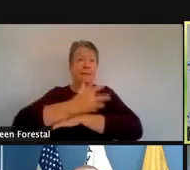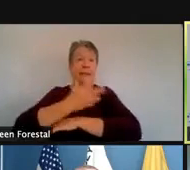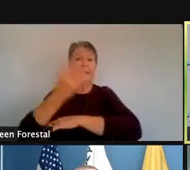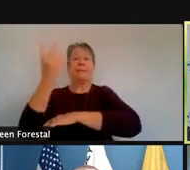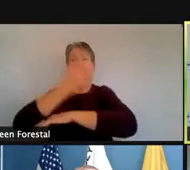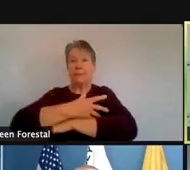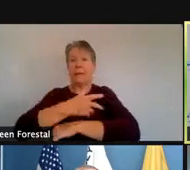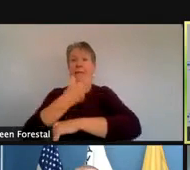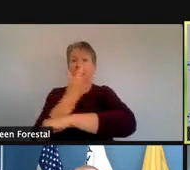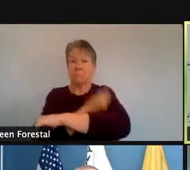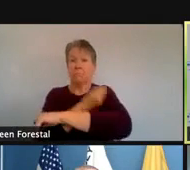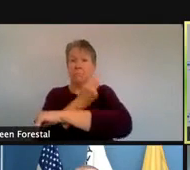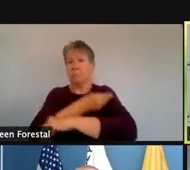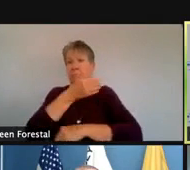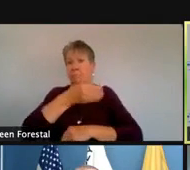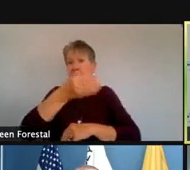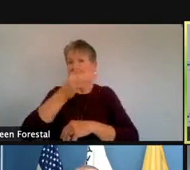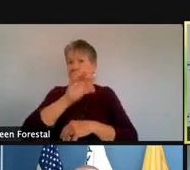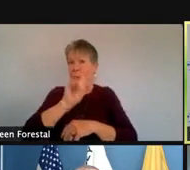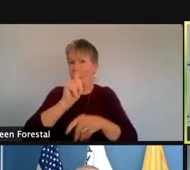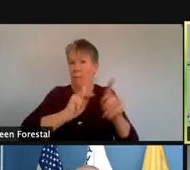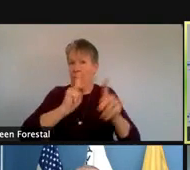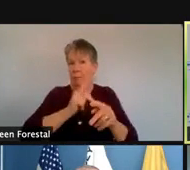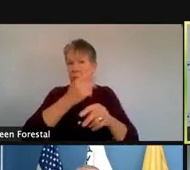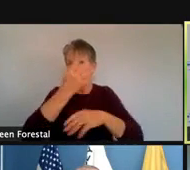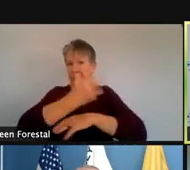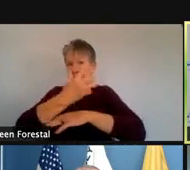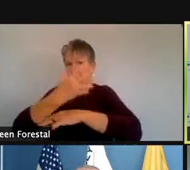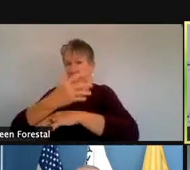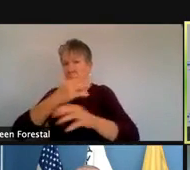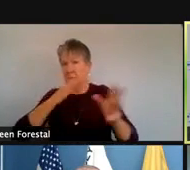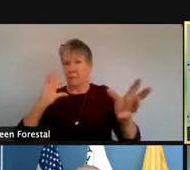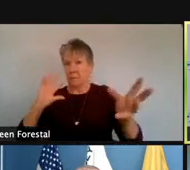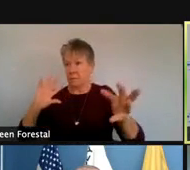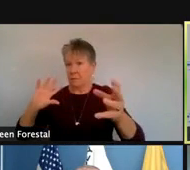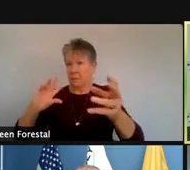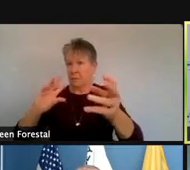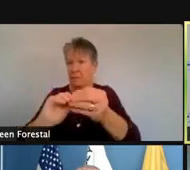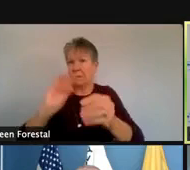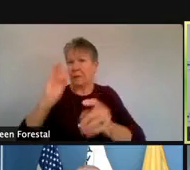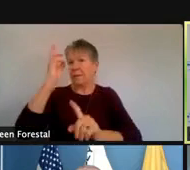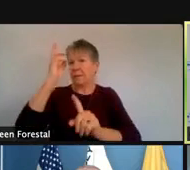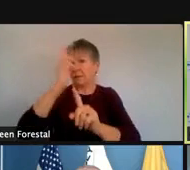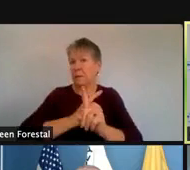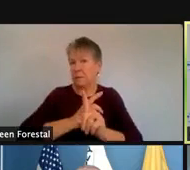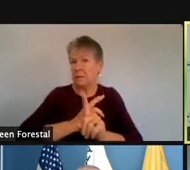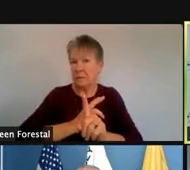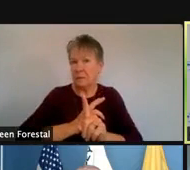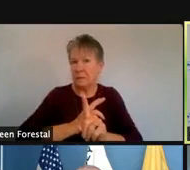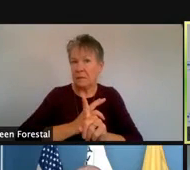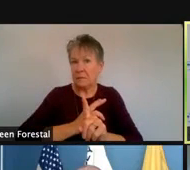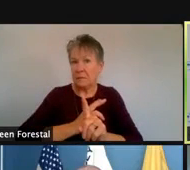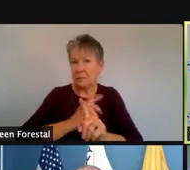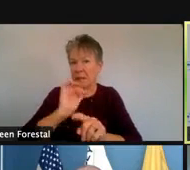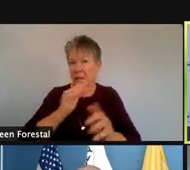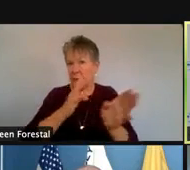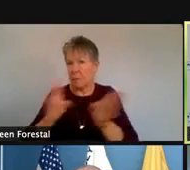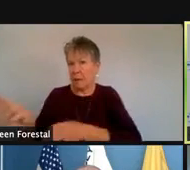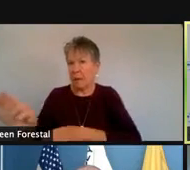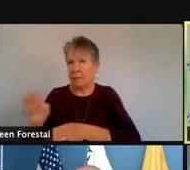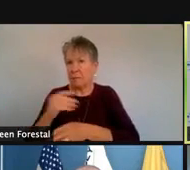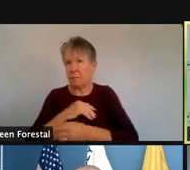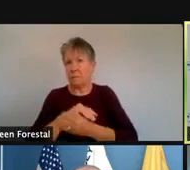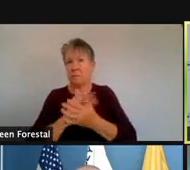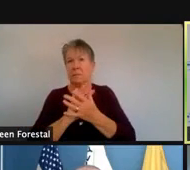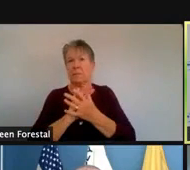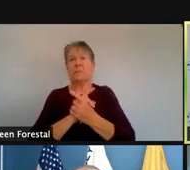October 16th. The plan calls for an all-of-government approach to accomplish this goal. We have 9 teams working on